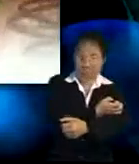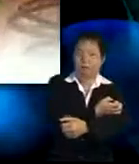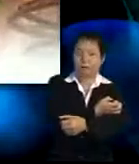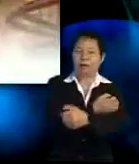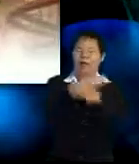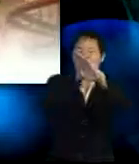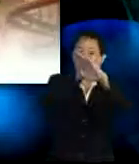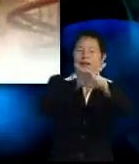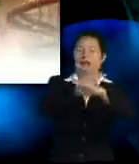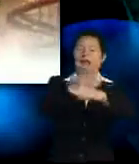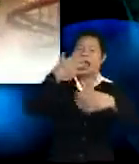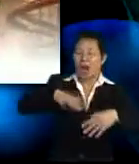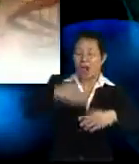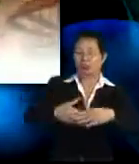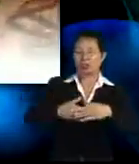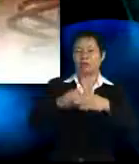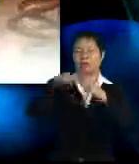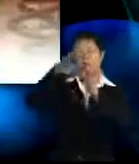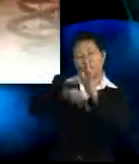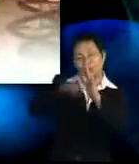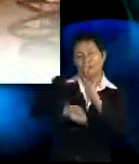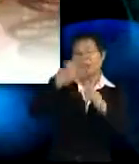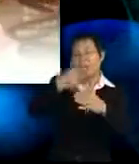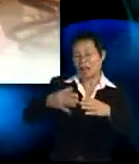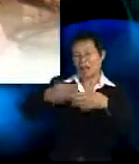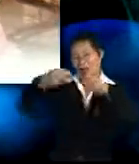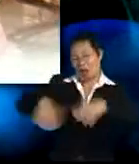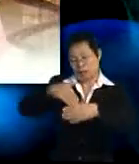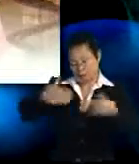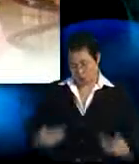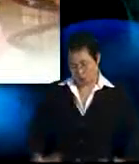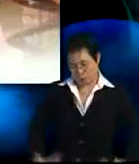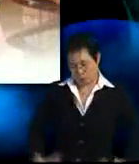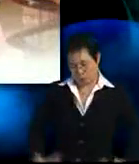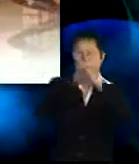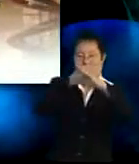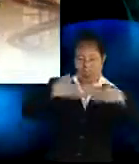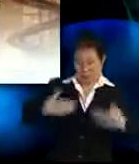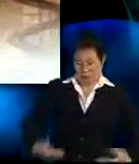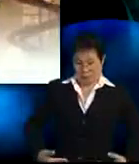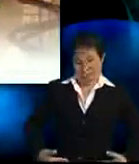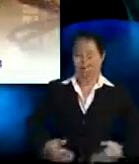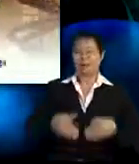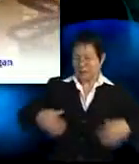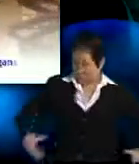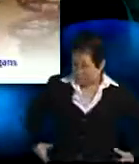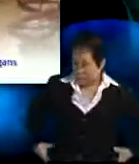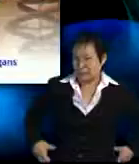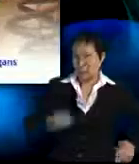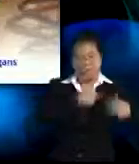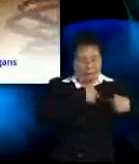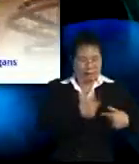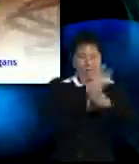insulator of heat to reduce heat loss from the body, protecting the internal organs such as the kidneys and the